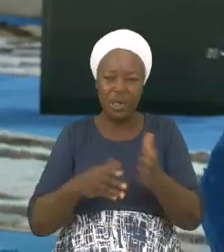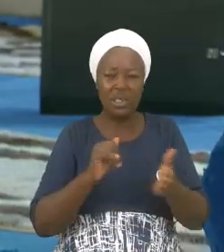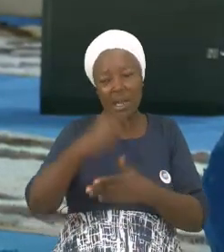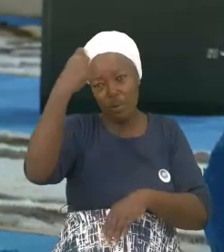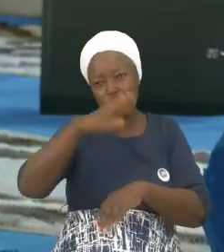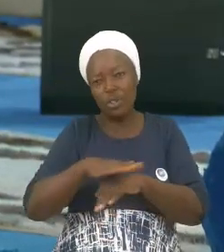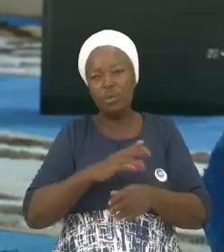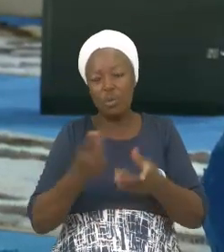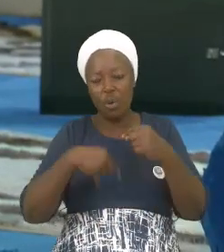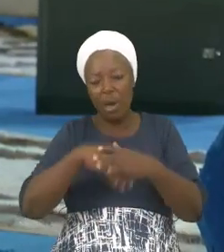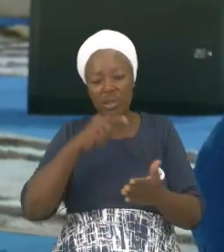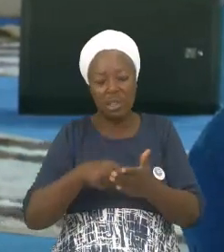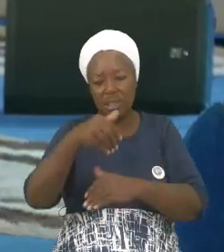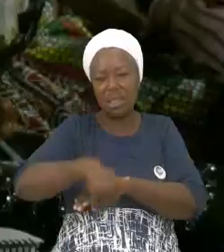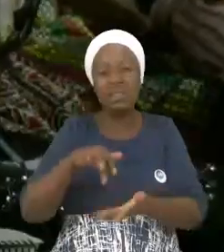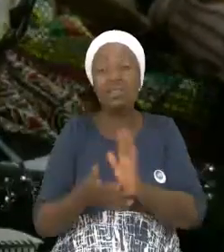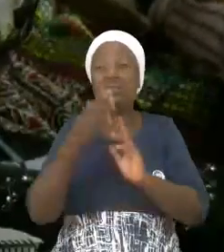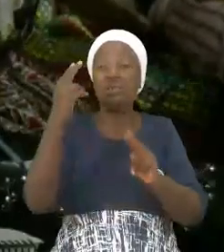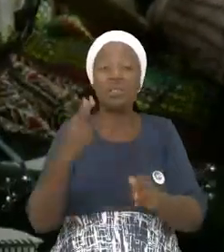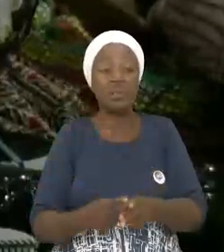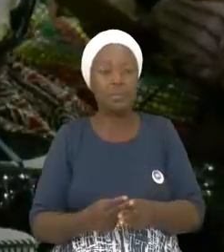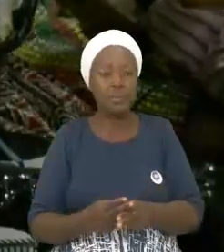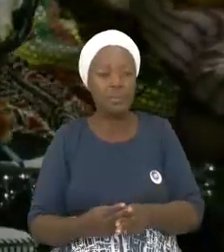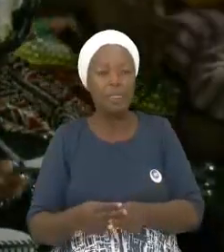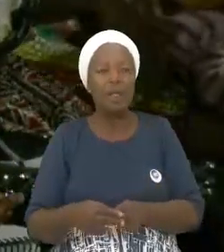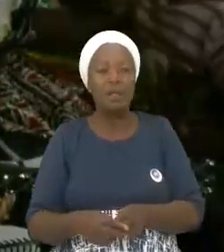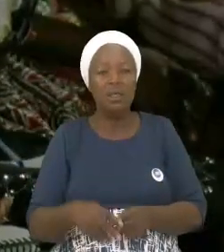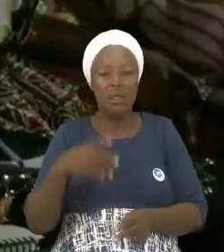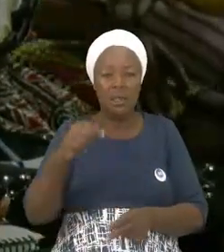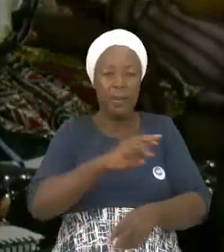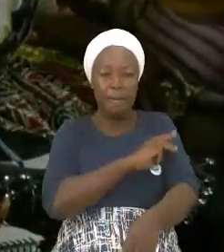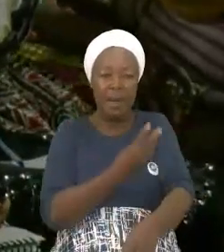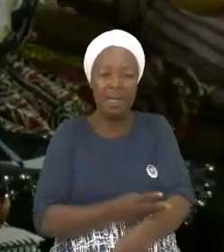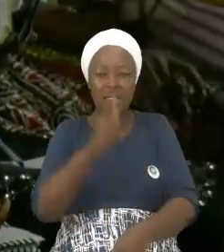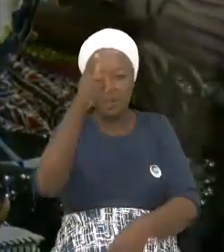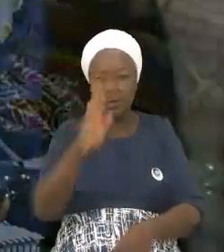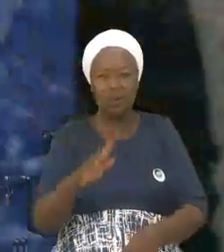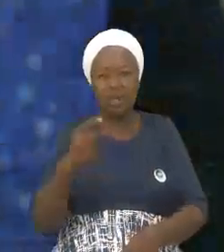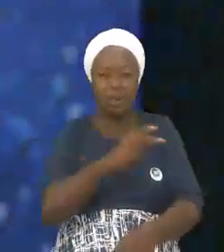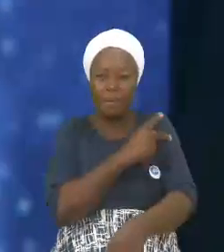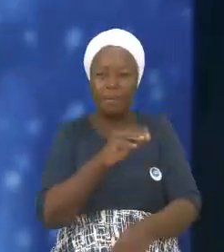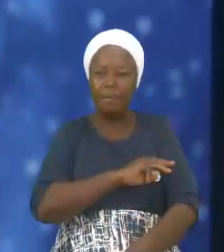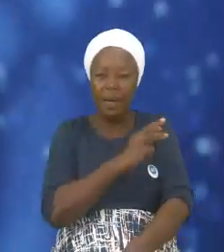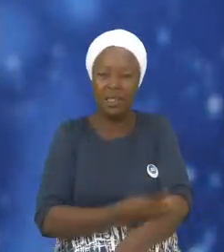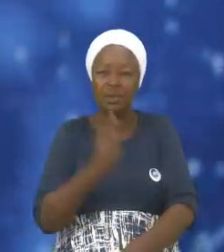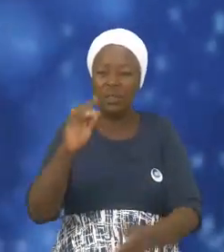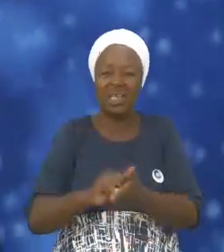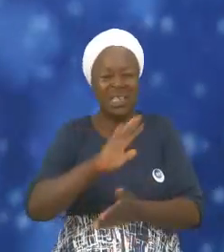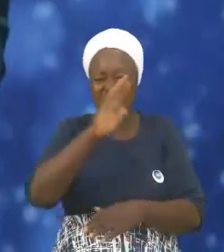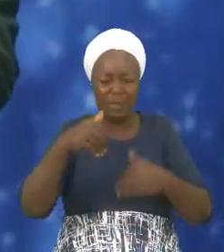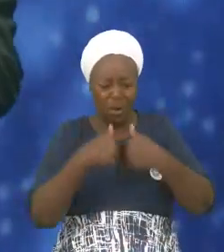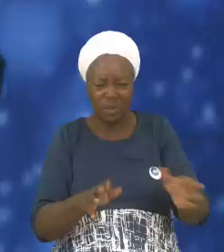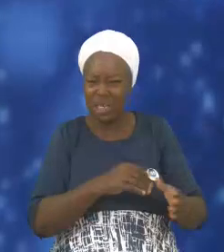out tonight in Jesus' name. If the mighty God that never lost any battle,